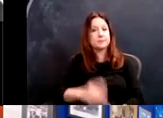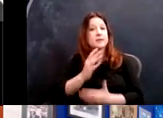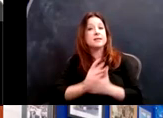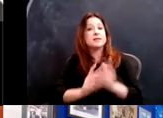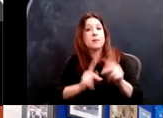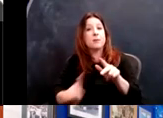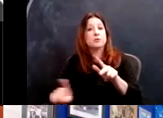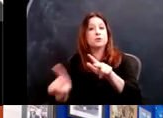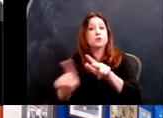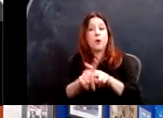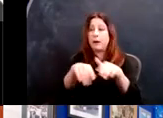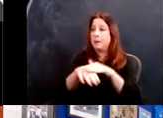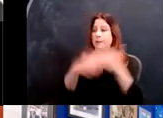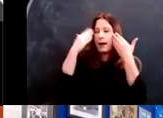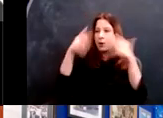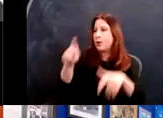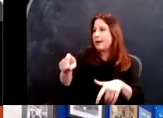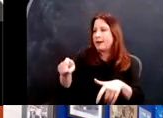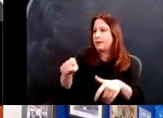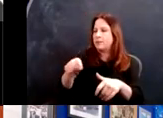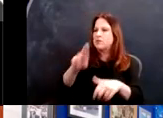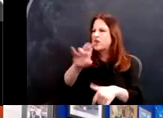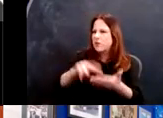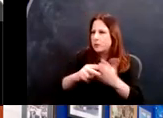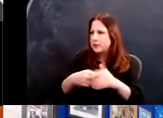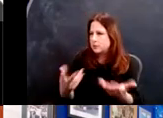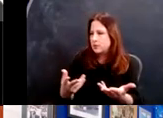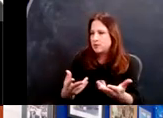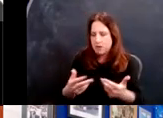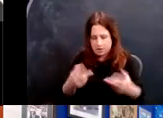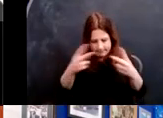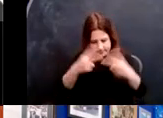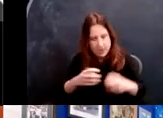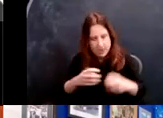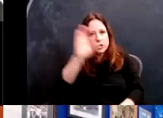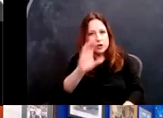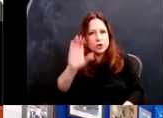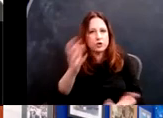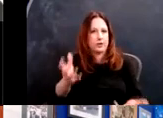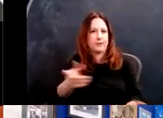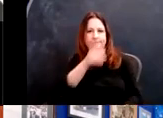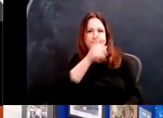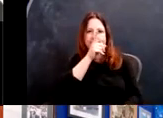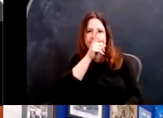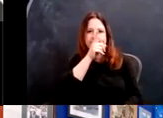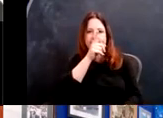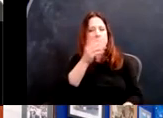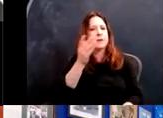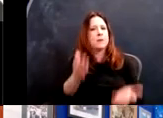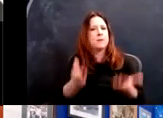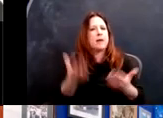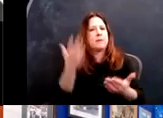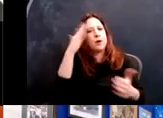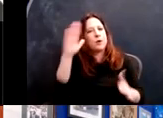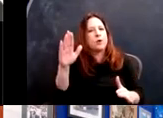know what they want from recovery. Some people are searching. They may not know what their hobbies,